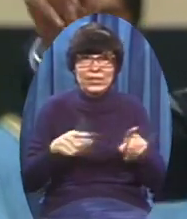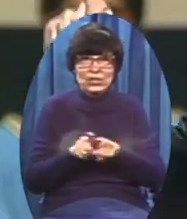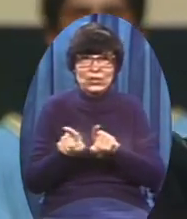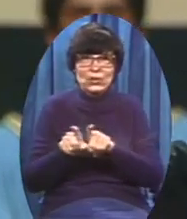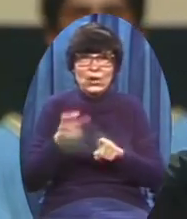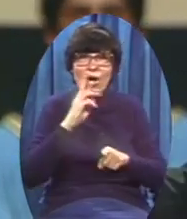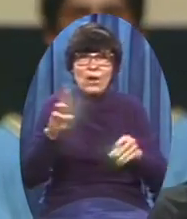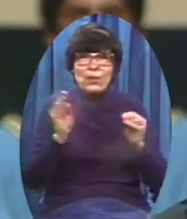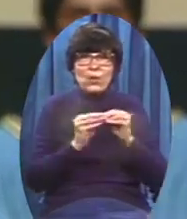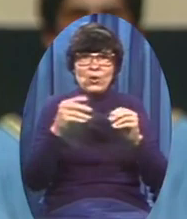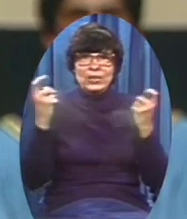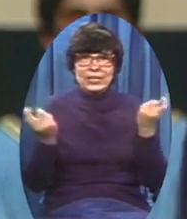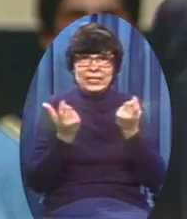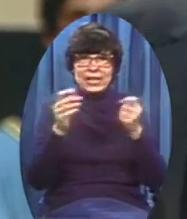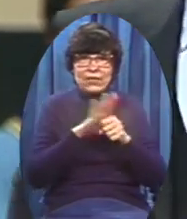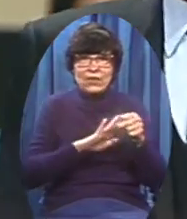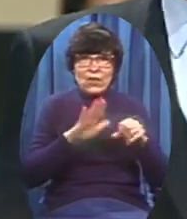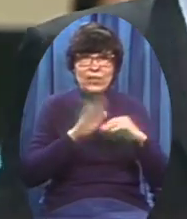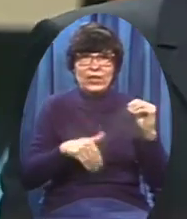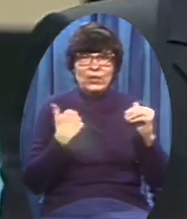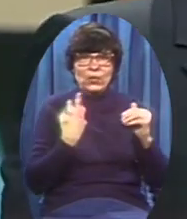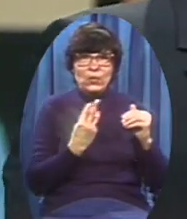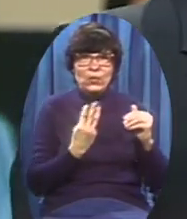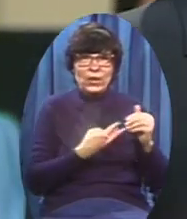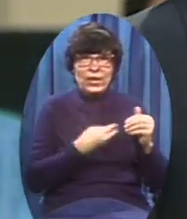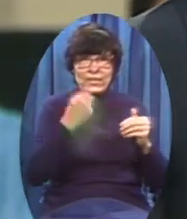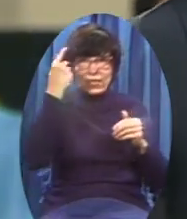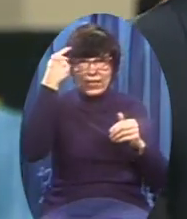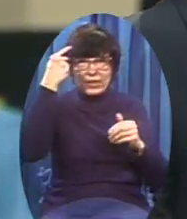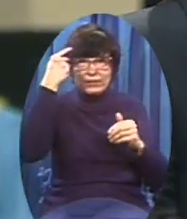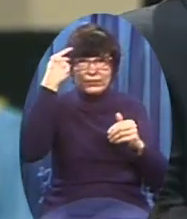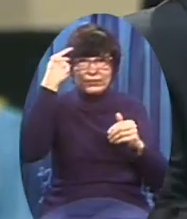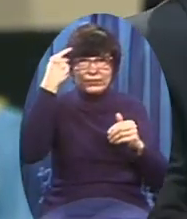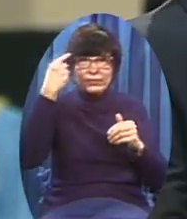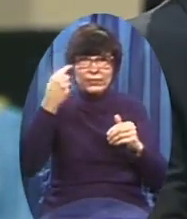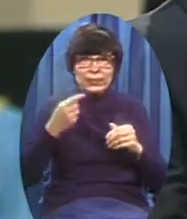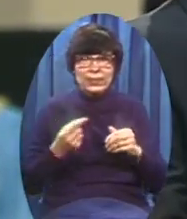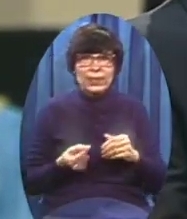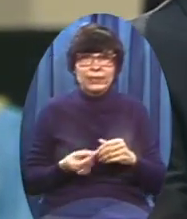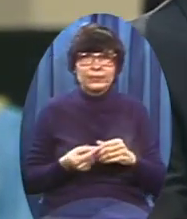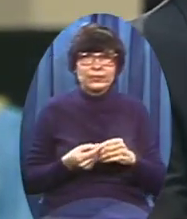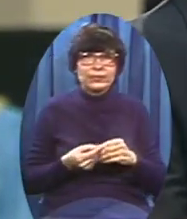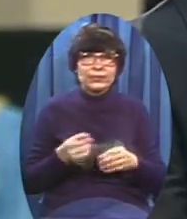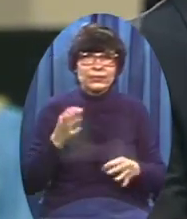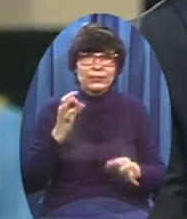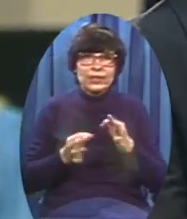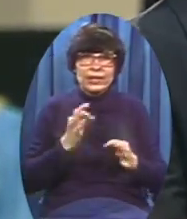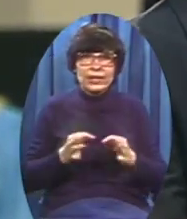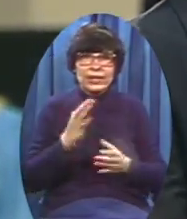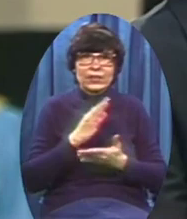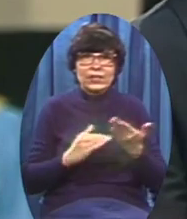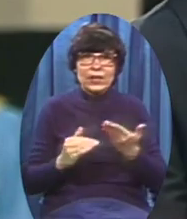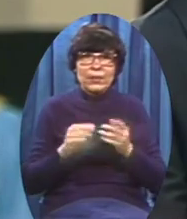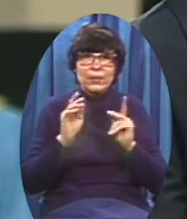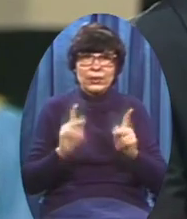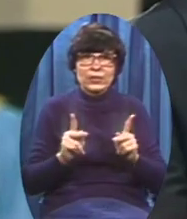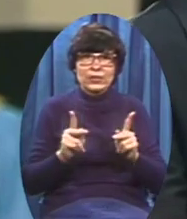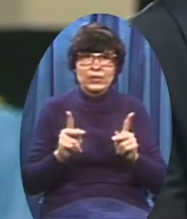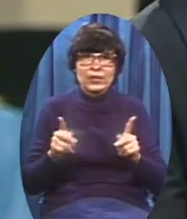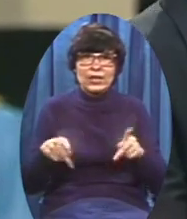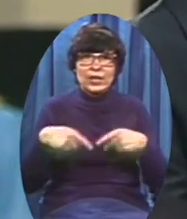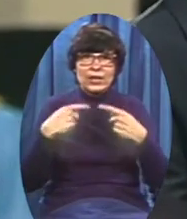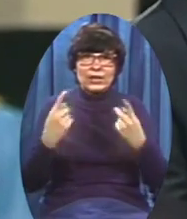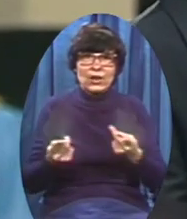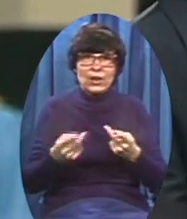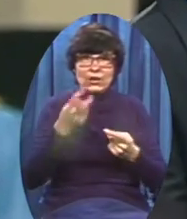than we think. If somebody had met Cain that morning as he and his brother Abel were going out to build their altar and offer